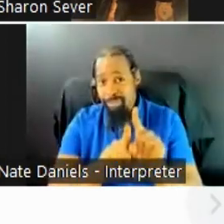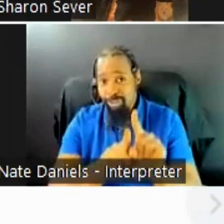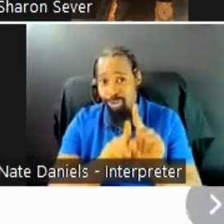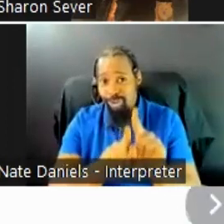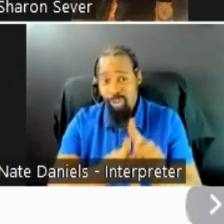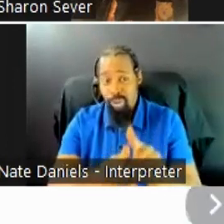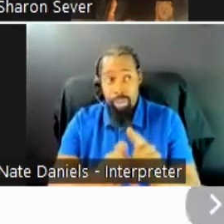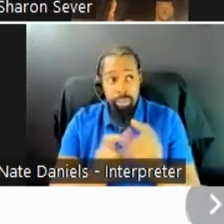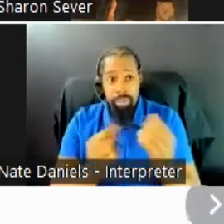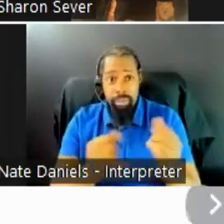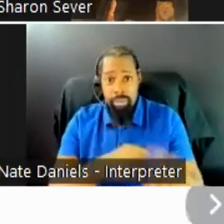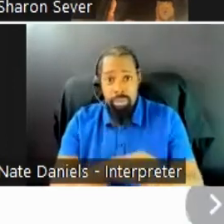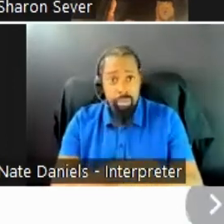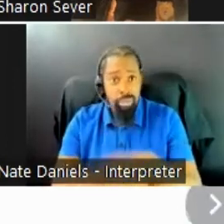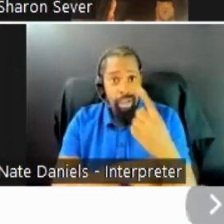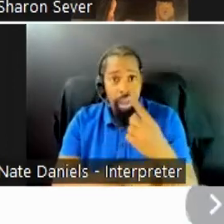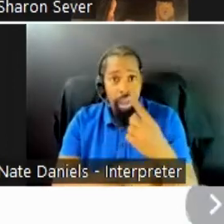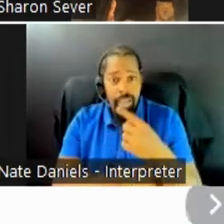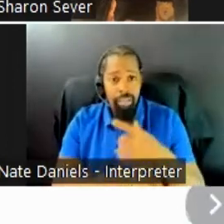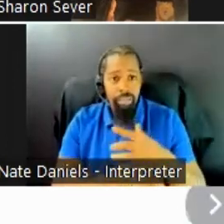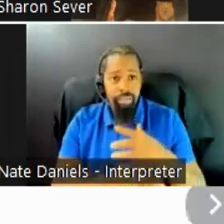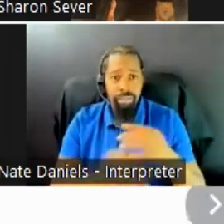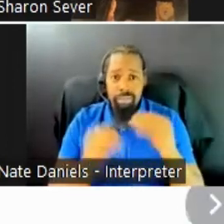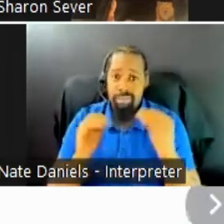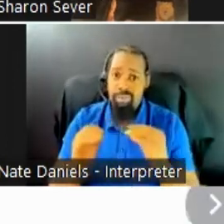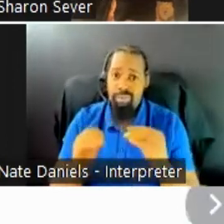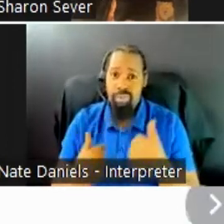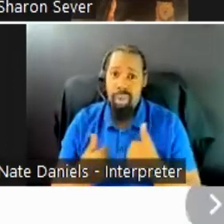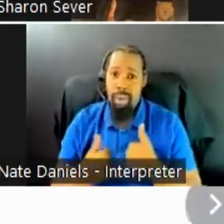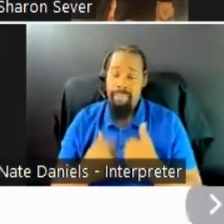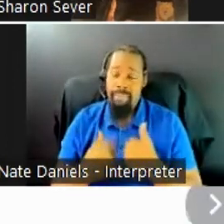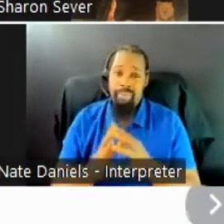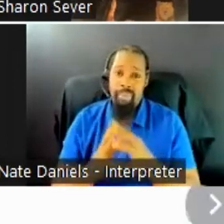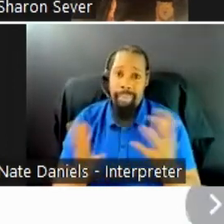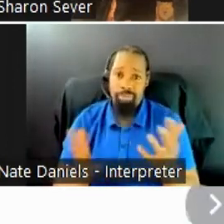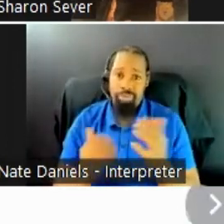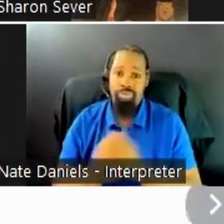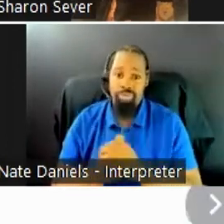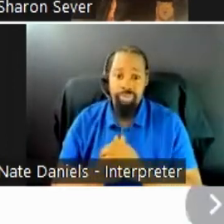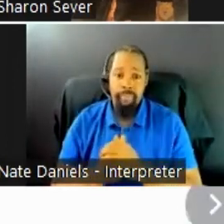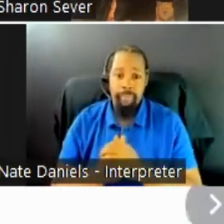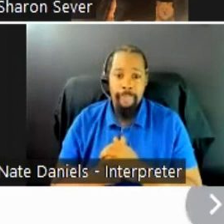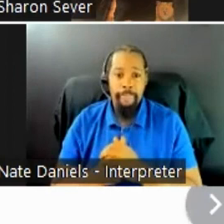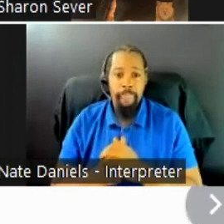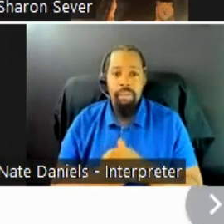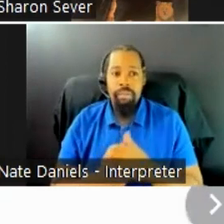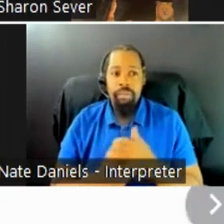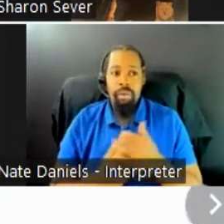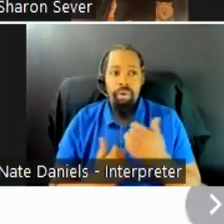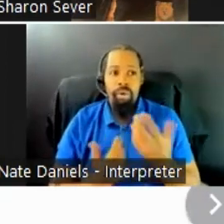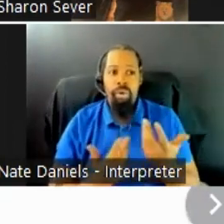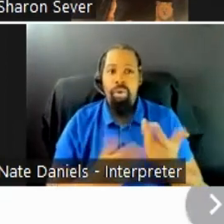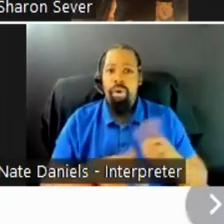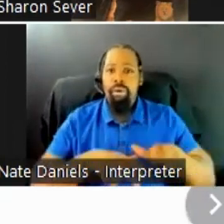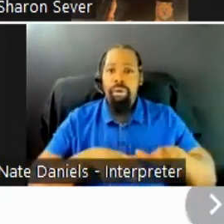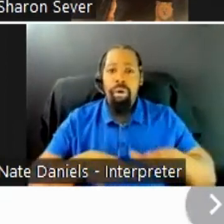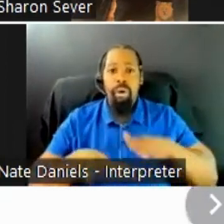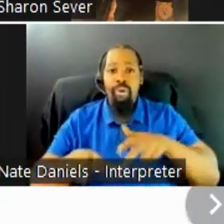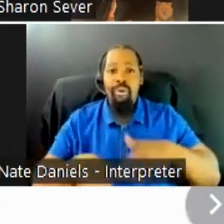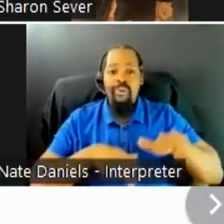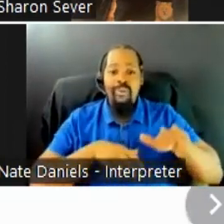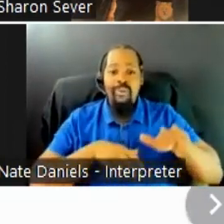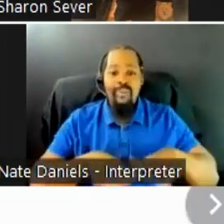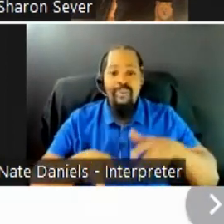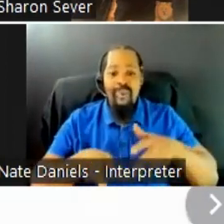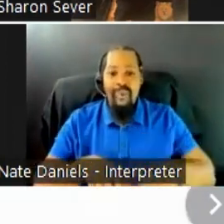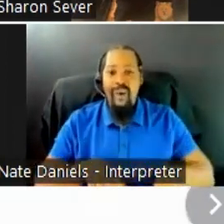great things. And walking on the catwalk in Paris,